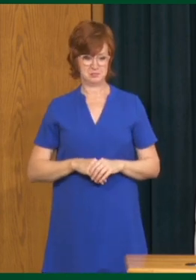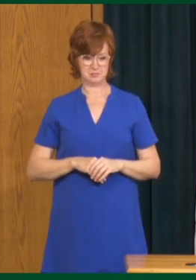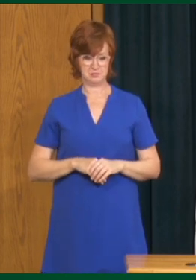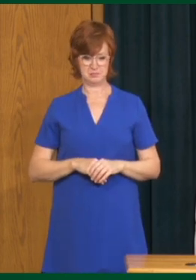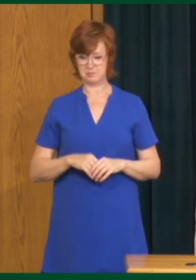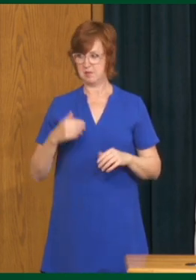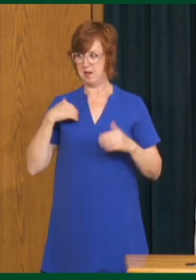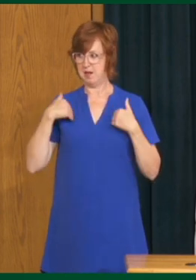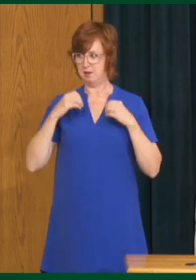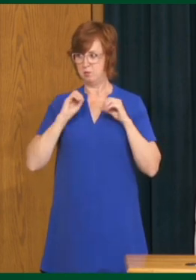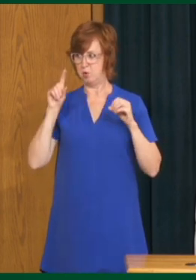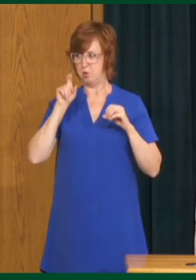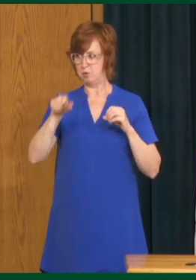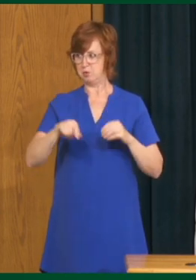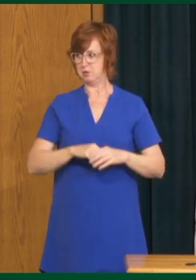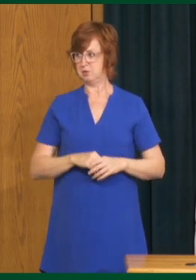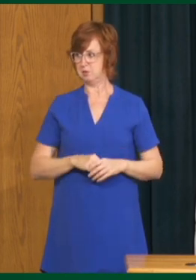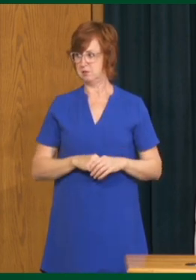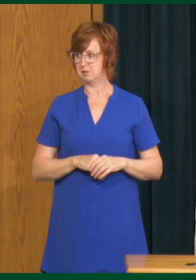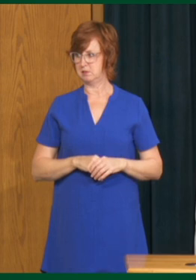I don't have a question right now. Sorry.